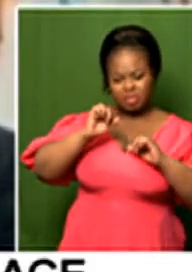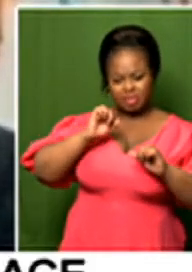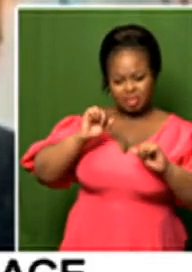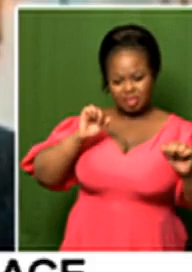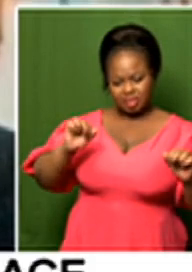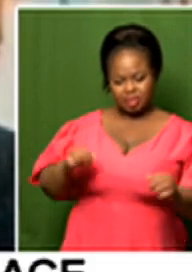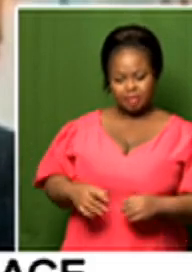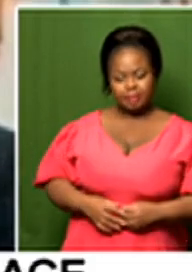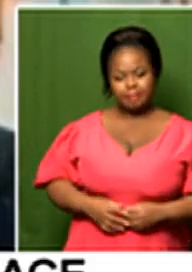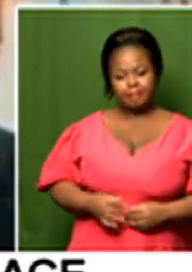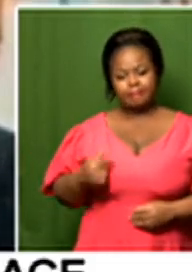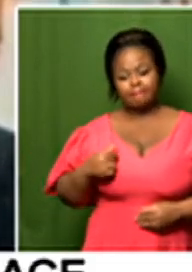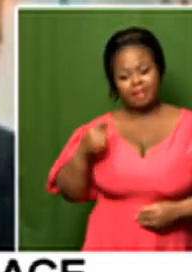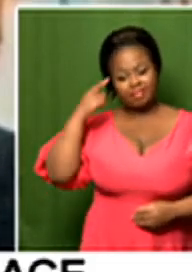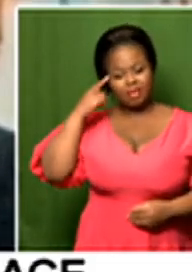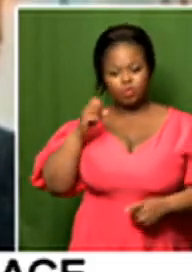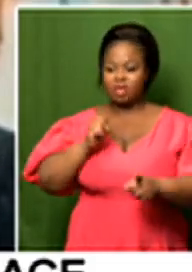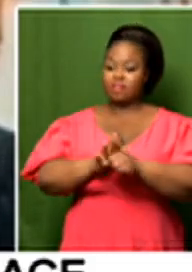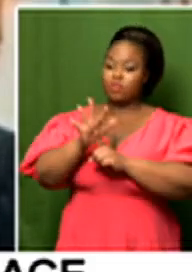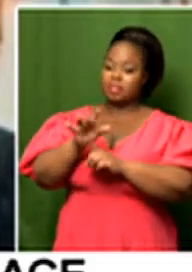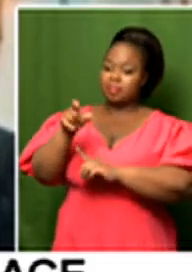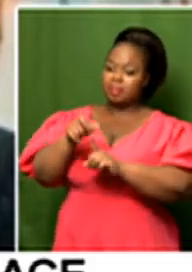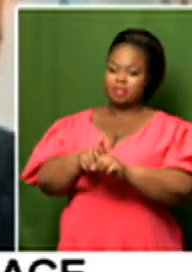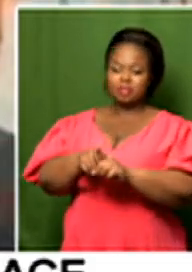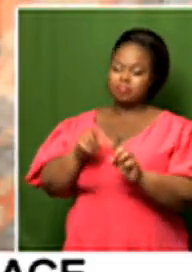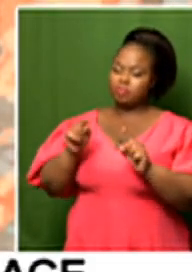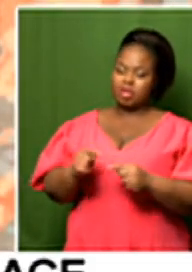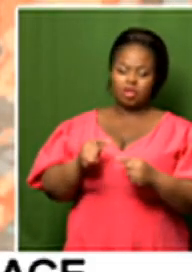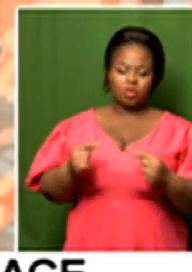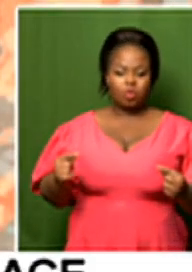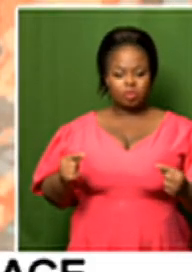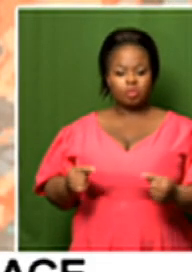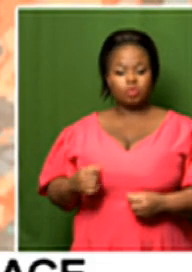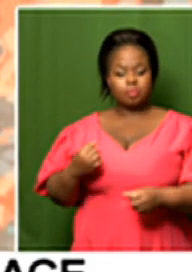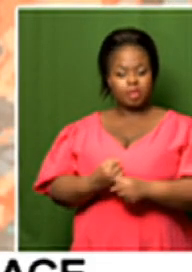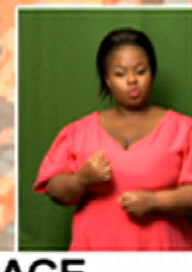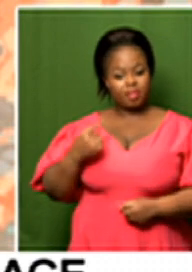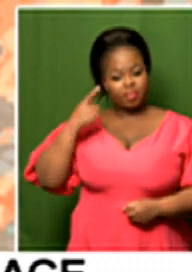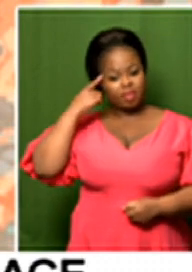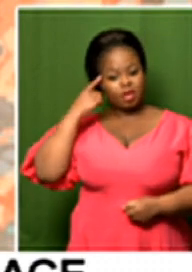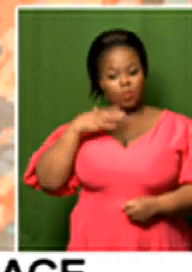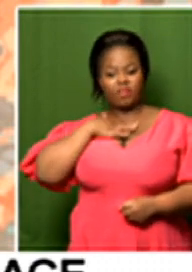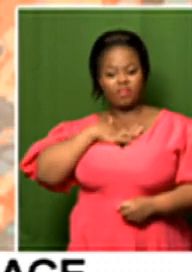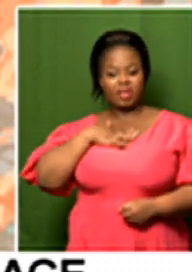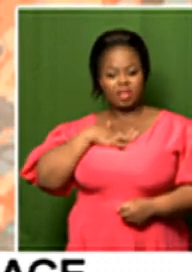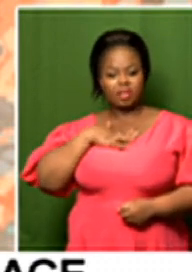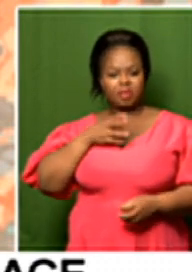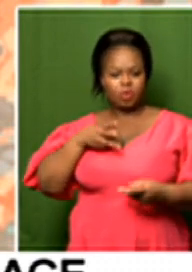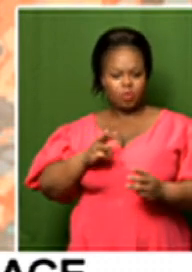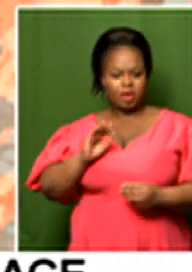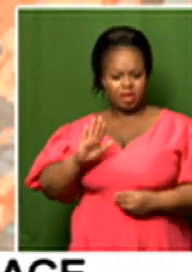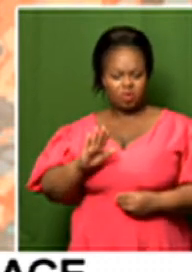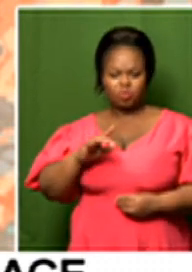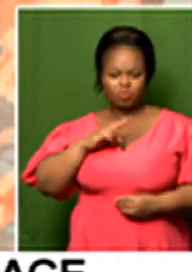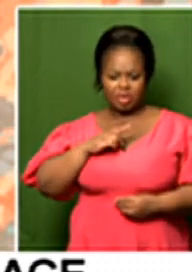it's, you can't influence someone, you can't make them think or feel about a particular work.